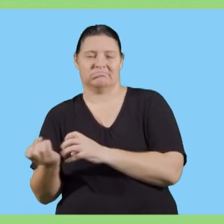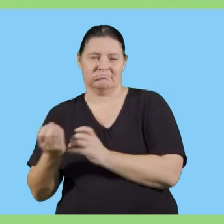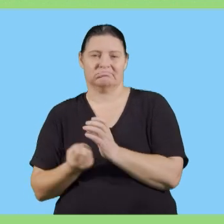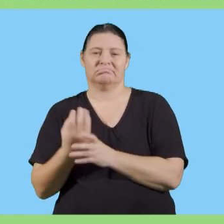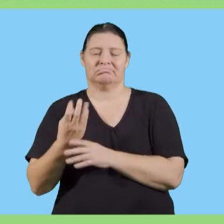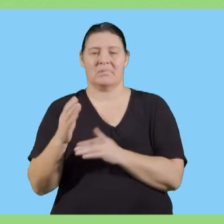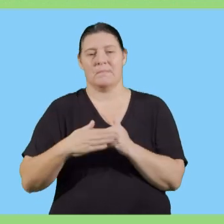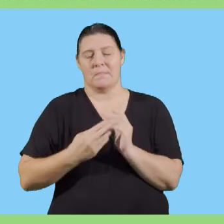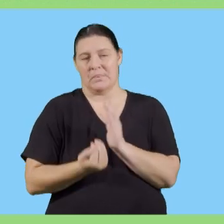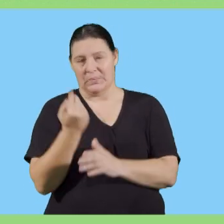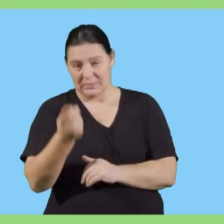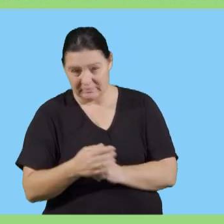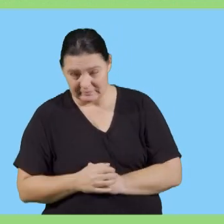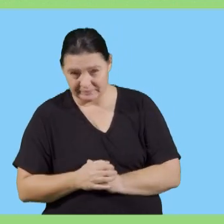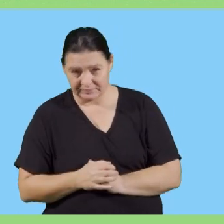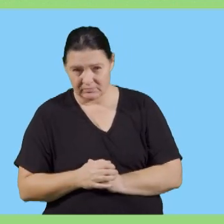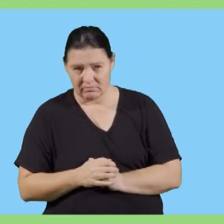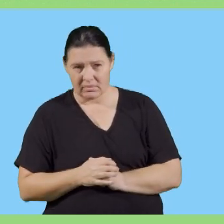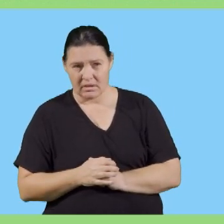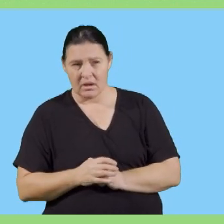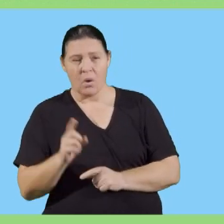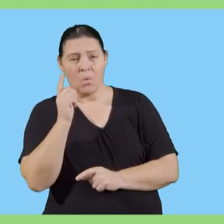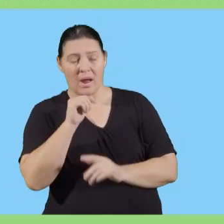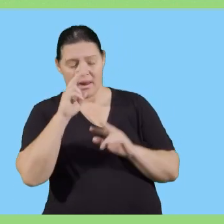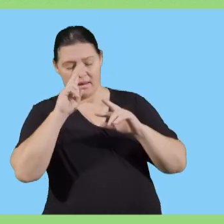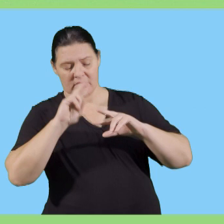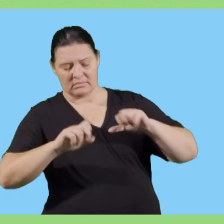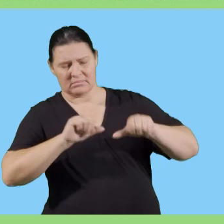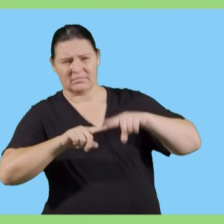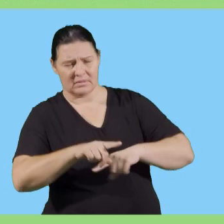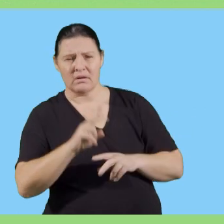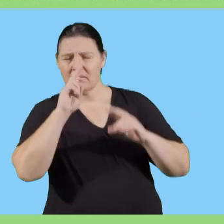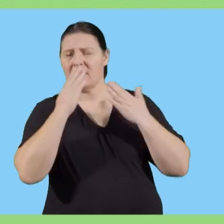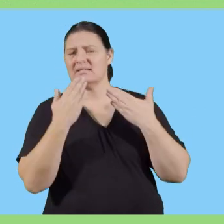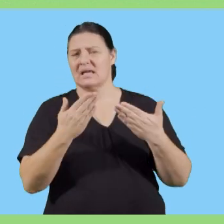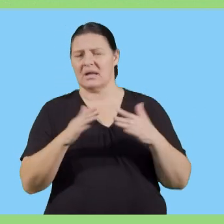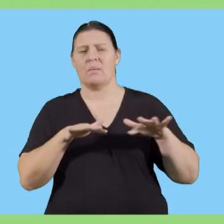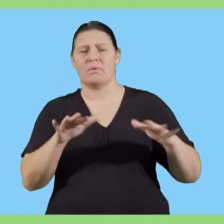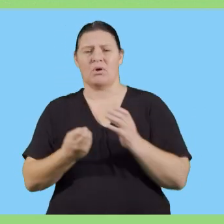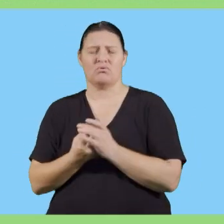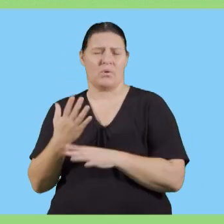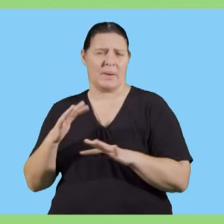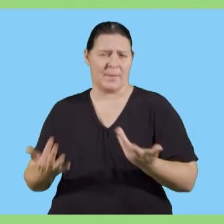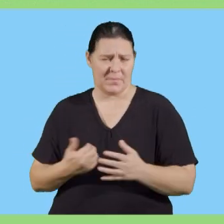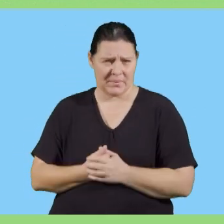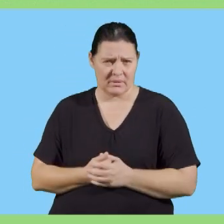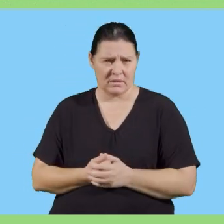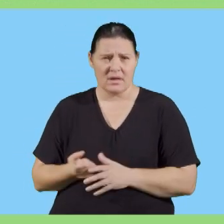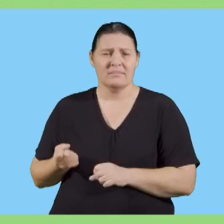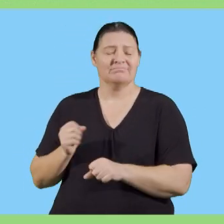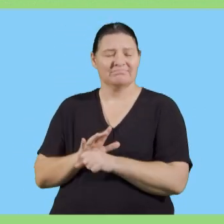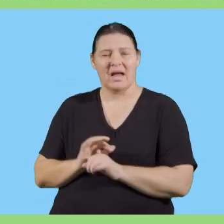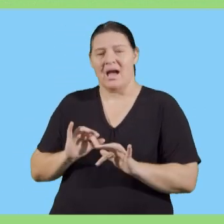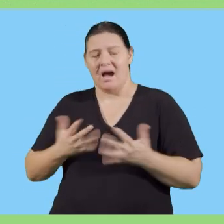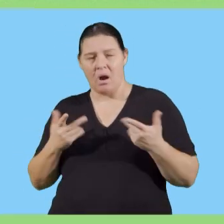study how the population grows and factors that affect how the population grows or decrease. So basically, when